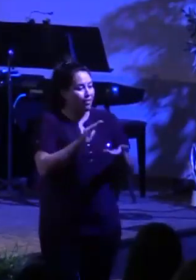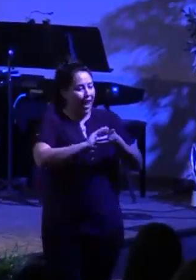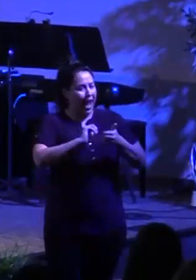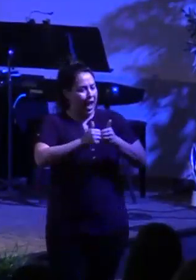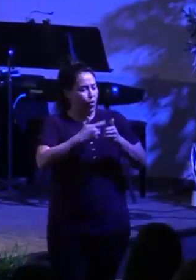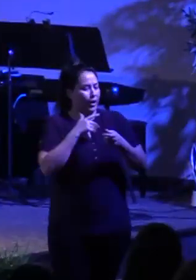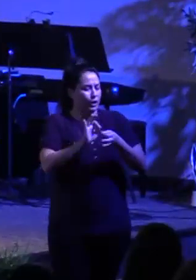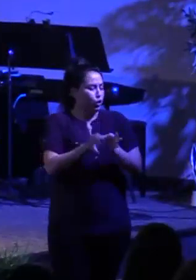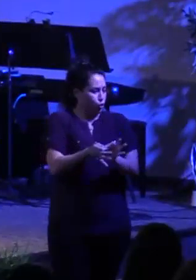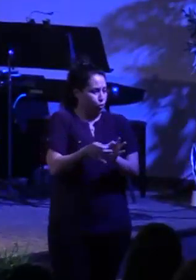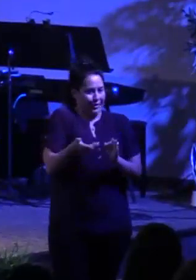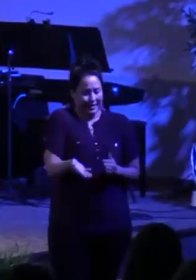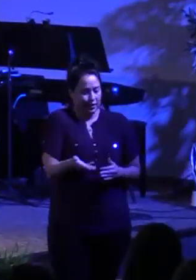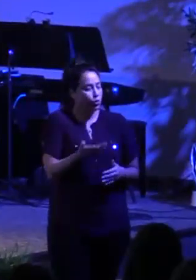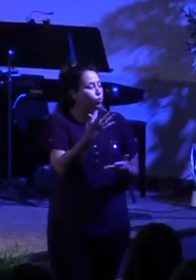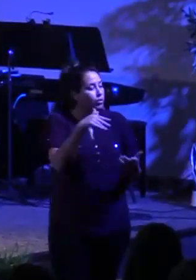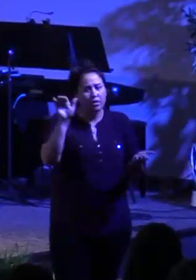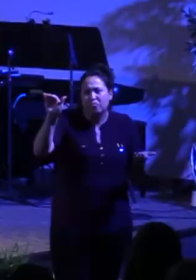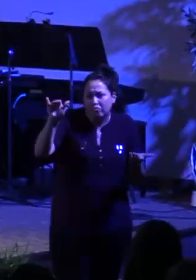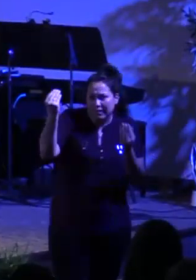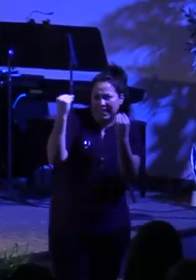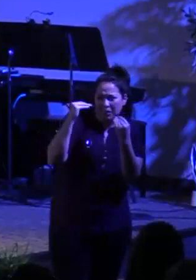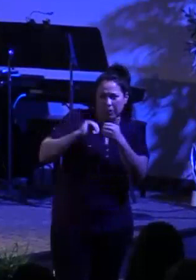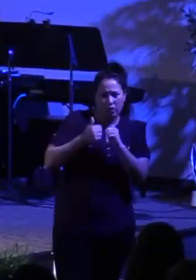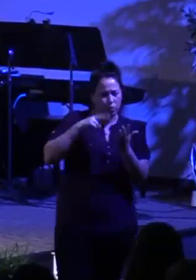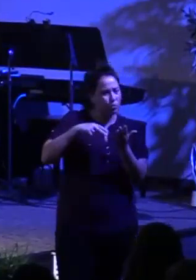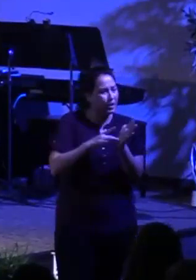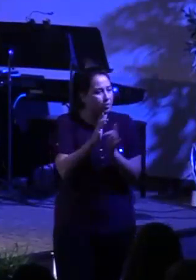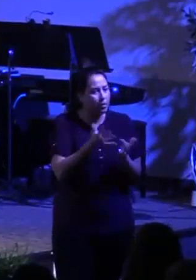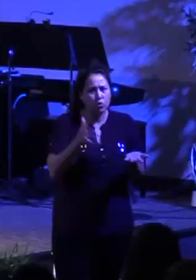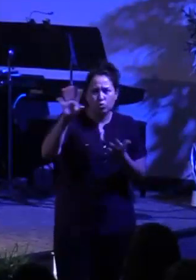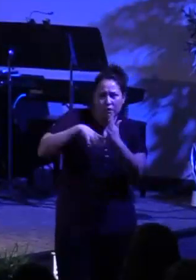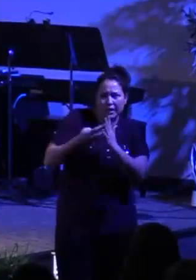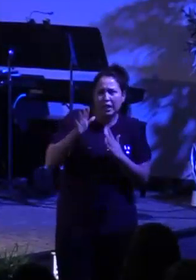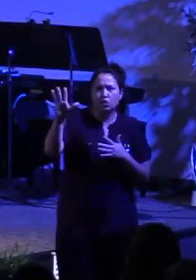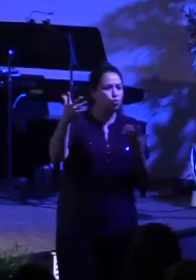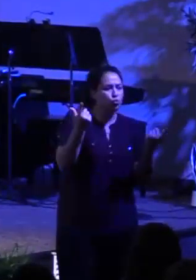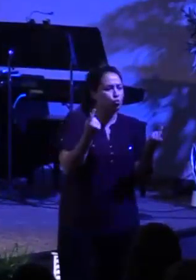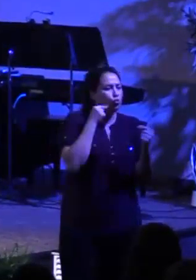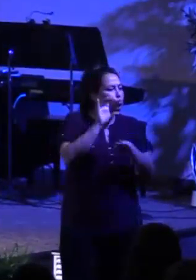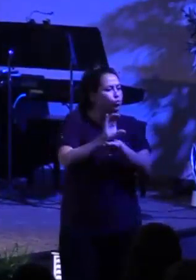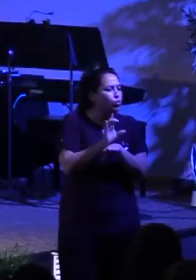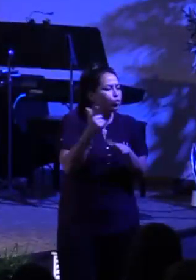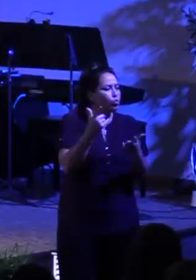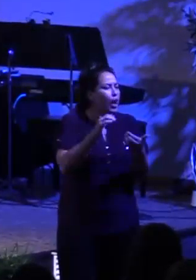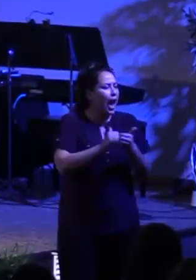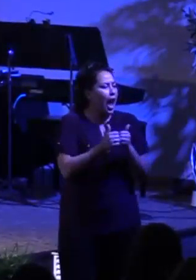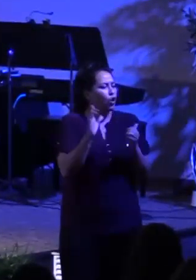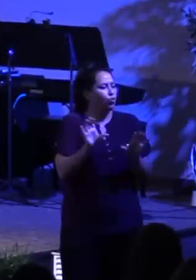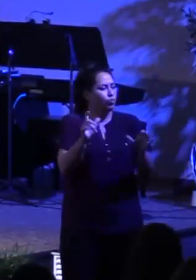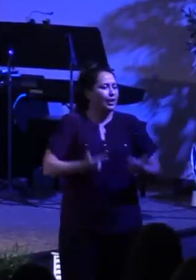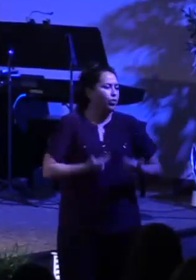mentorship. Hey, teach me how to read the Bible. What's your schedule? What's your practice? And what that does is, if you